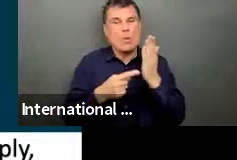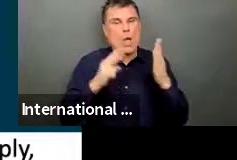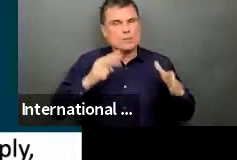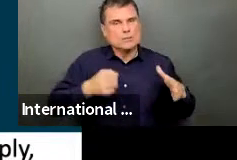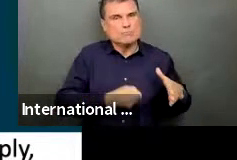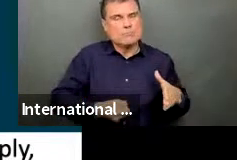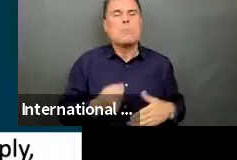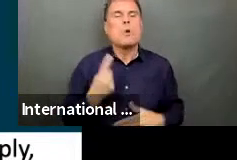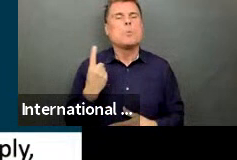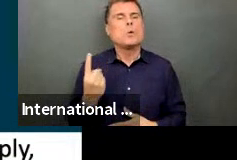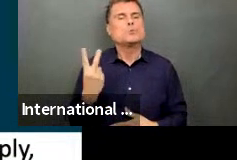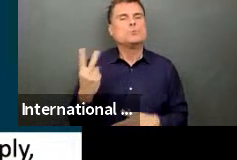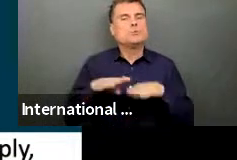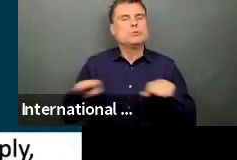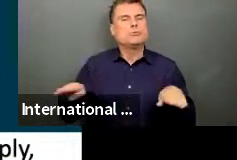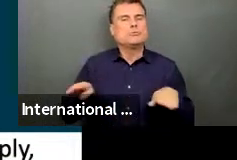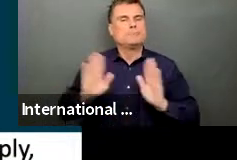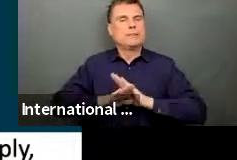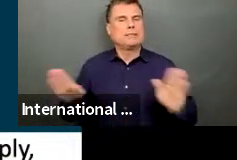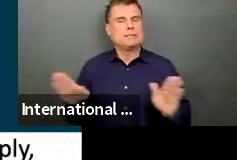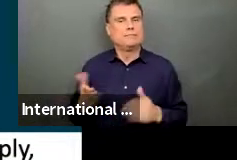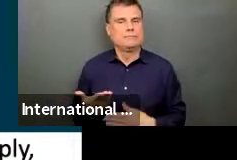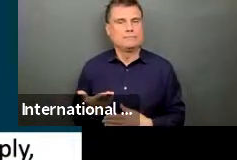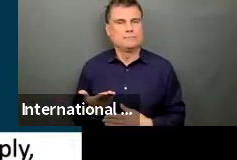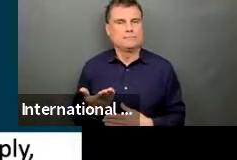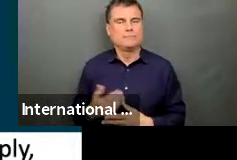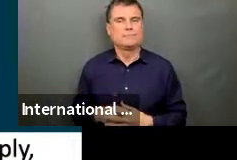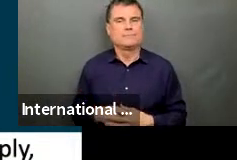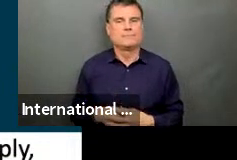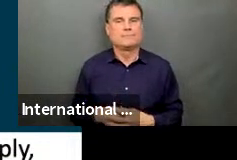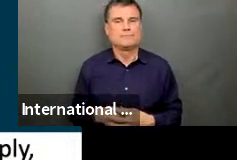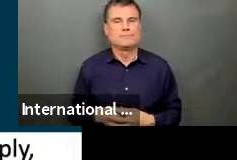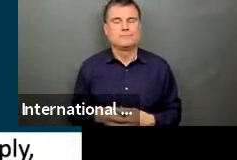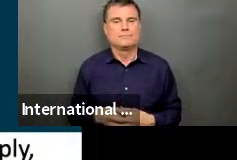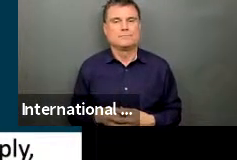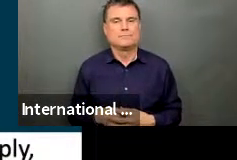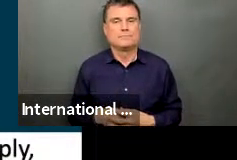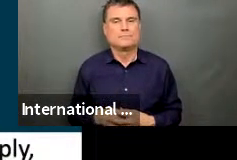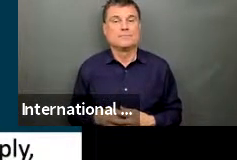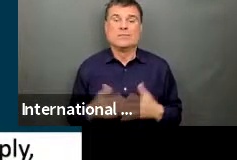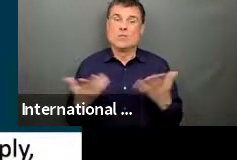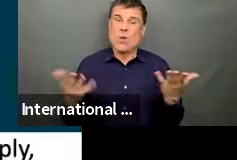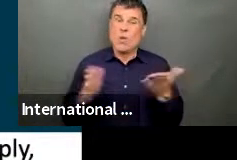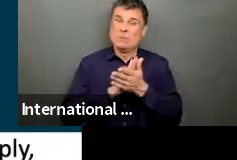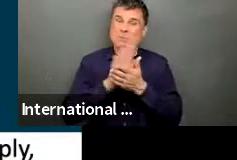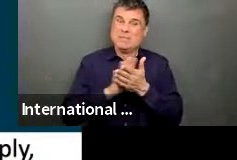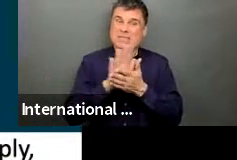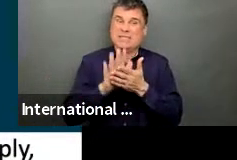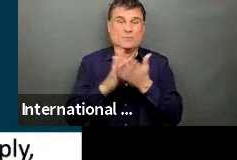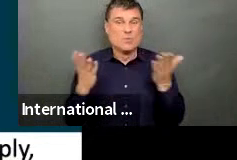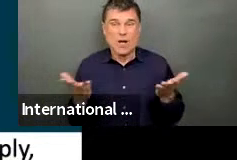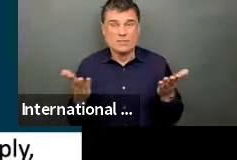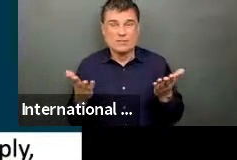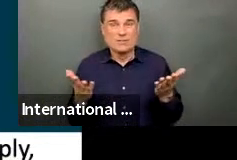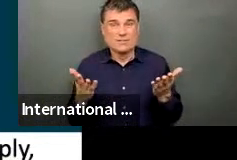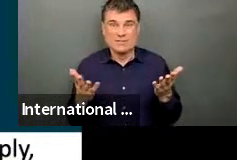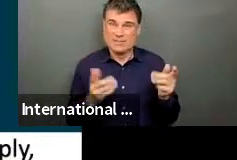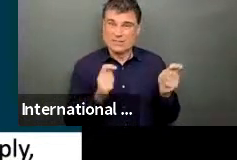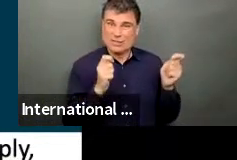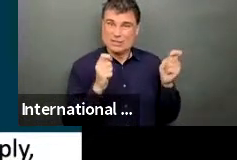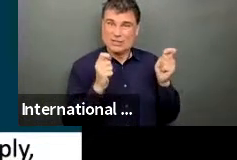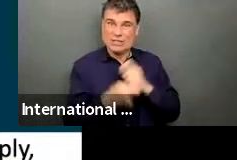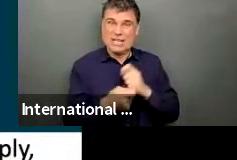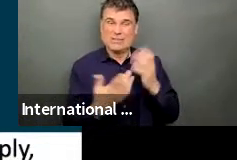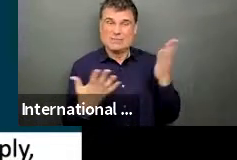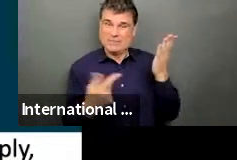fertility. Now, everything will depend on the root factor. The solution for